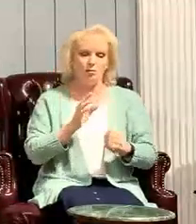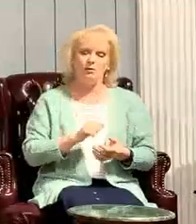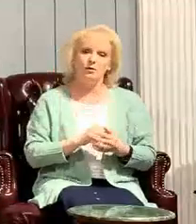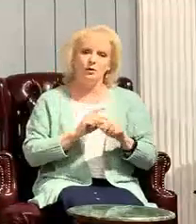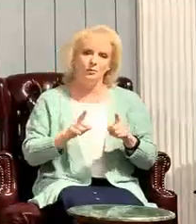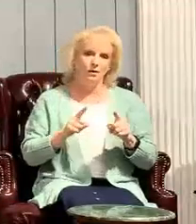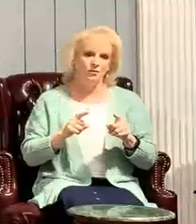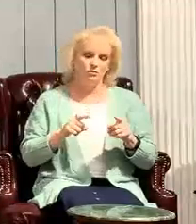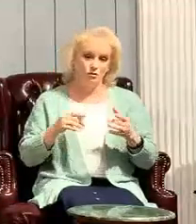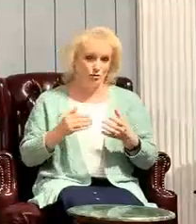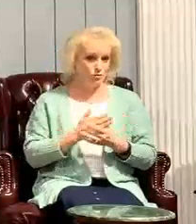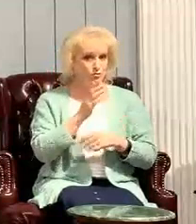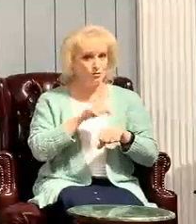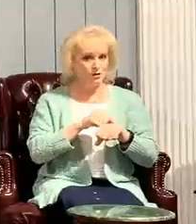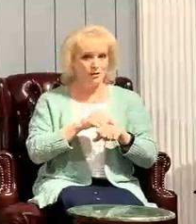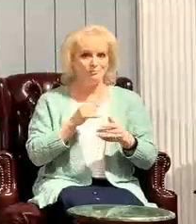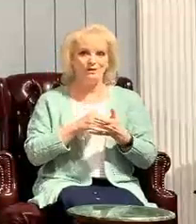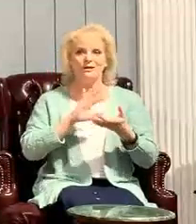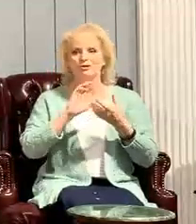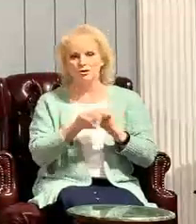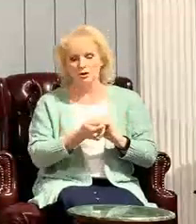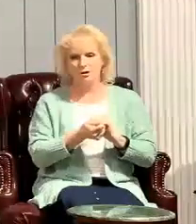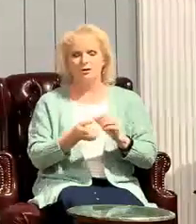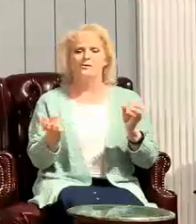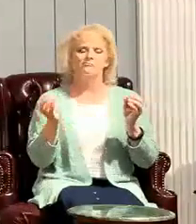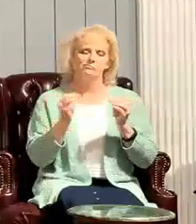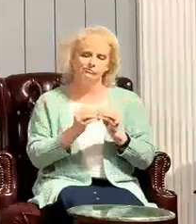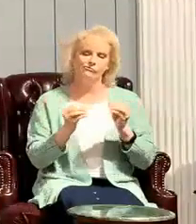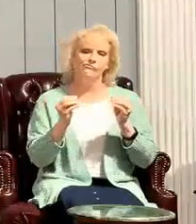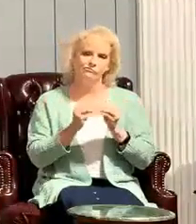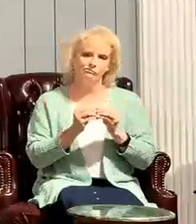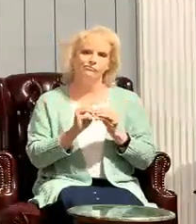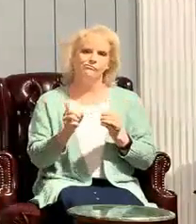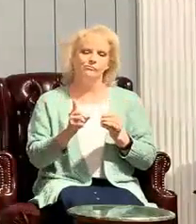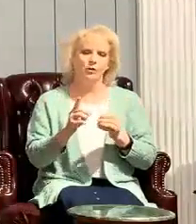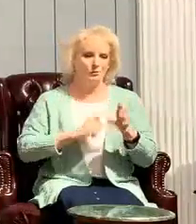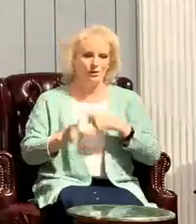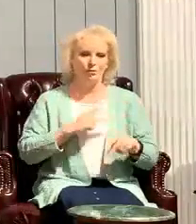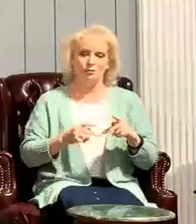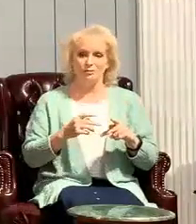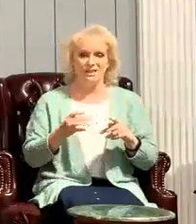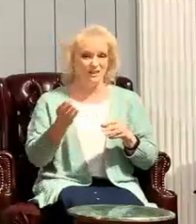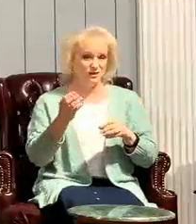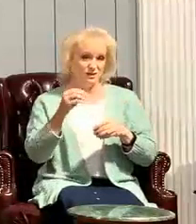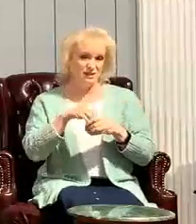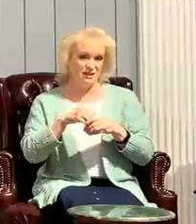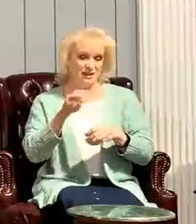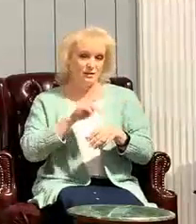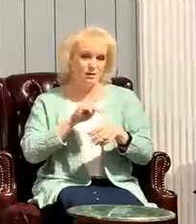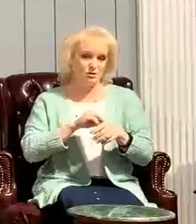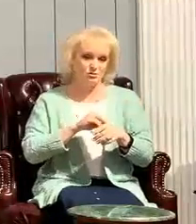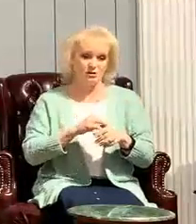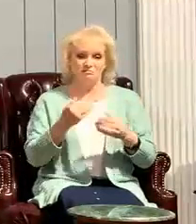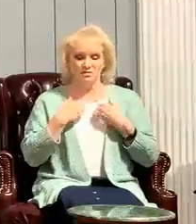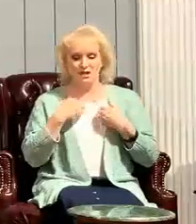over the course of time, that has changed more and more, where people, even those in the ministry, you know, have a need, and the government has